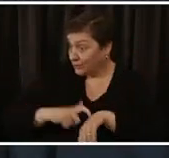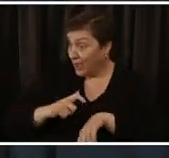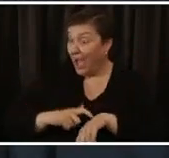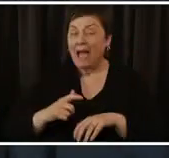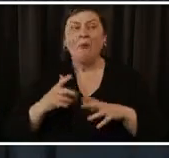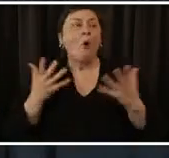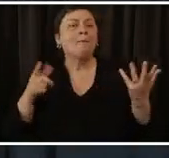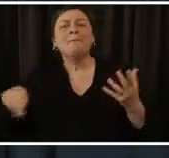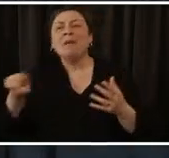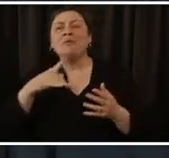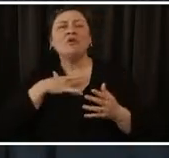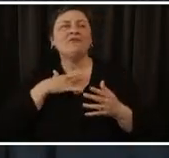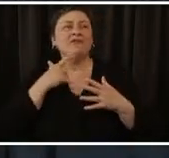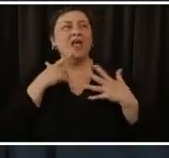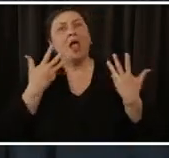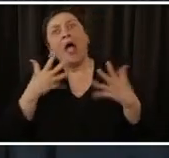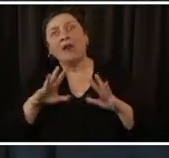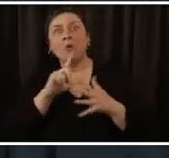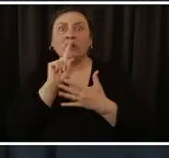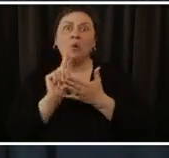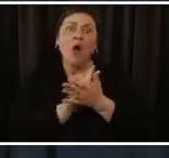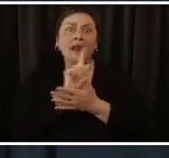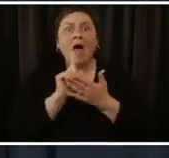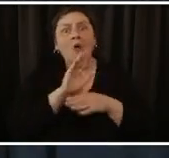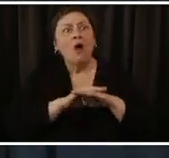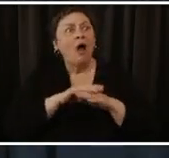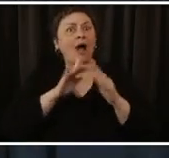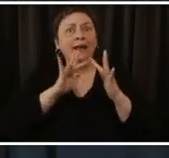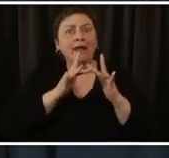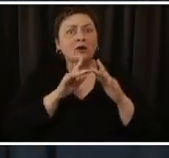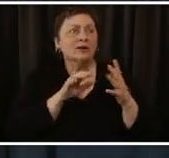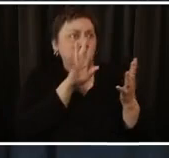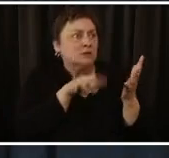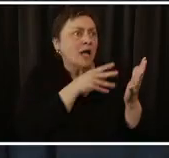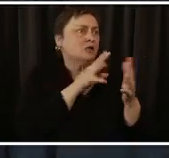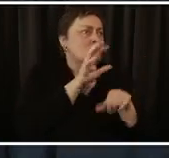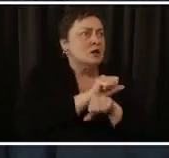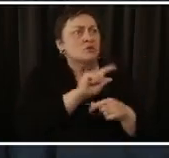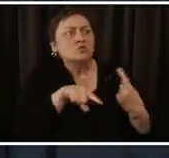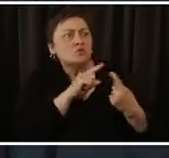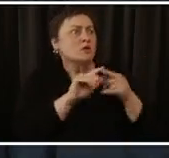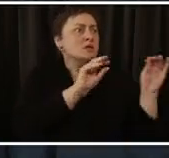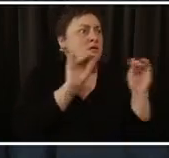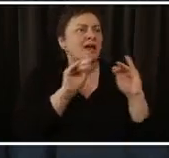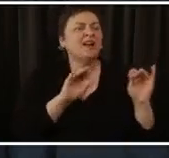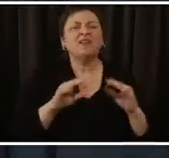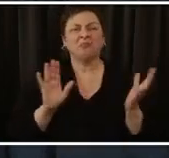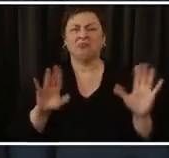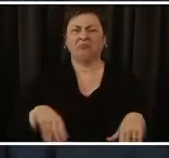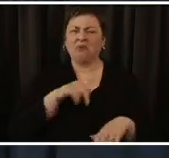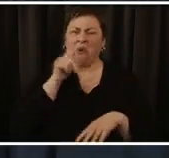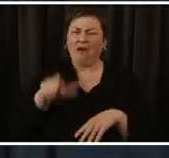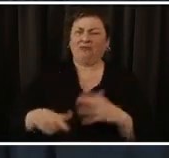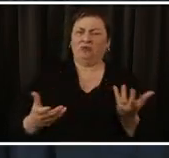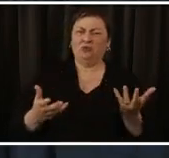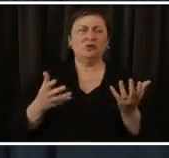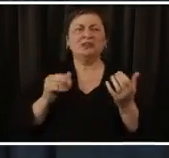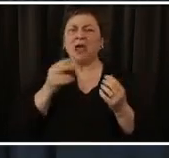I want to spend an hour on the internet. Well, now you don't have to. You just show up and you can get it. It's easier than ever before, and we want to get that message